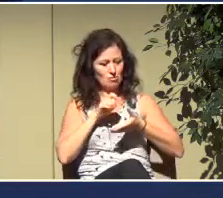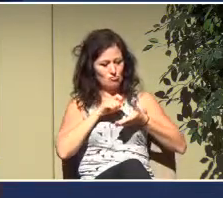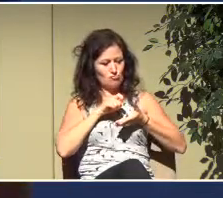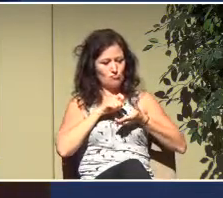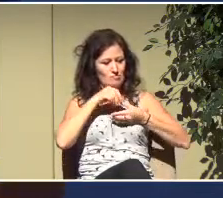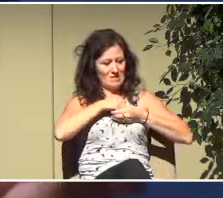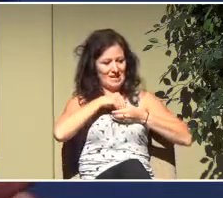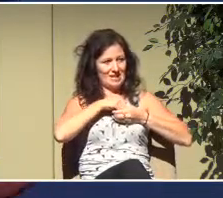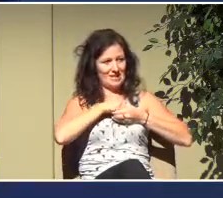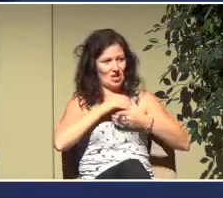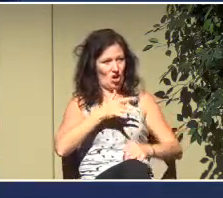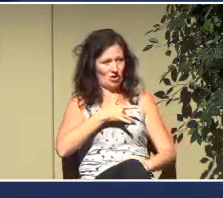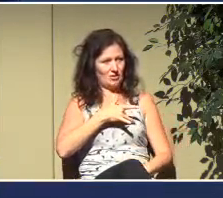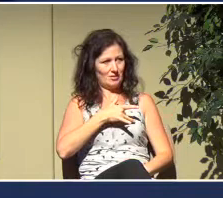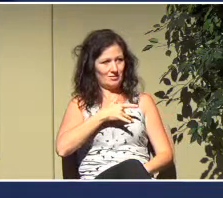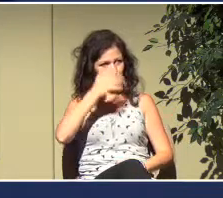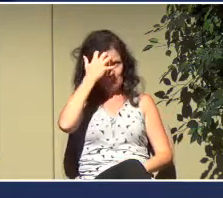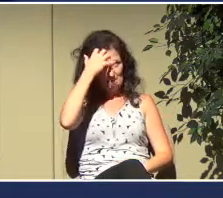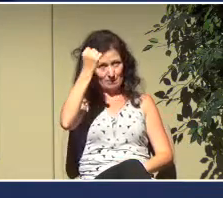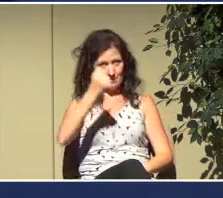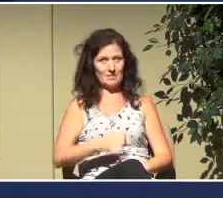it this morning. I'll just say this.